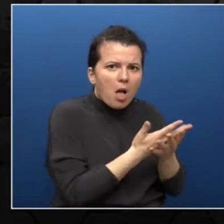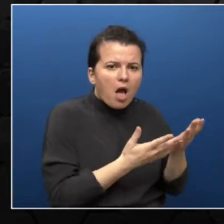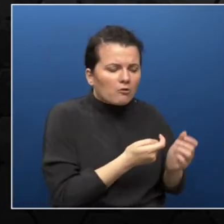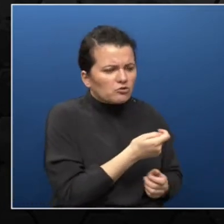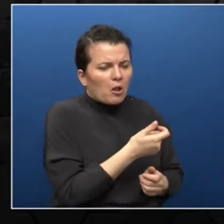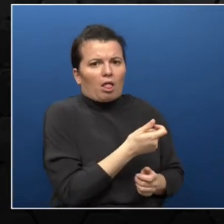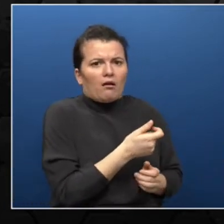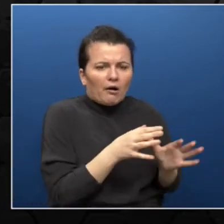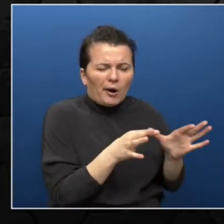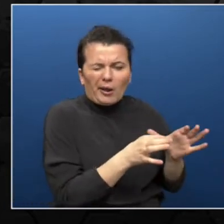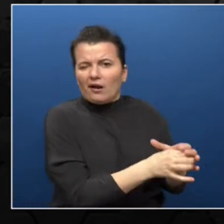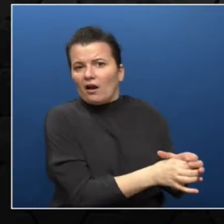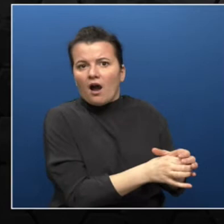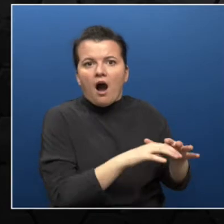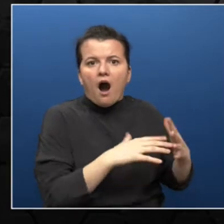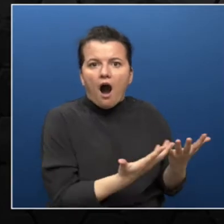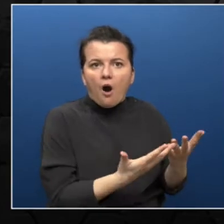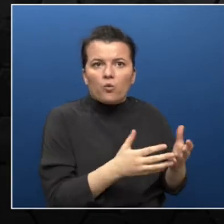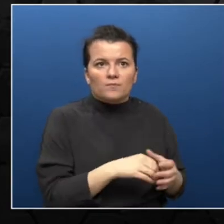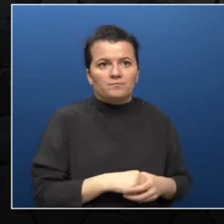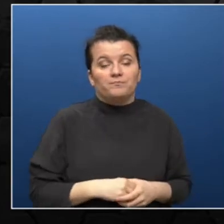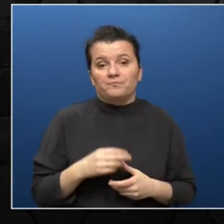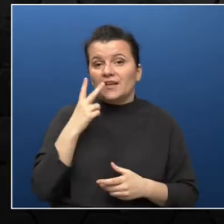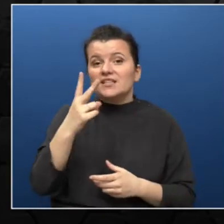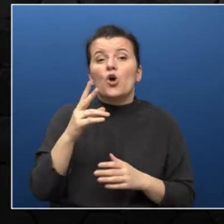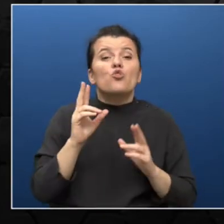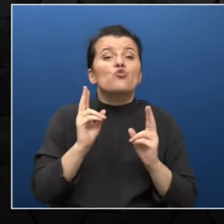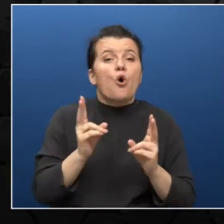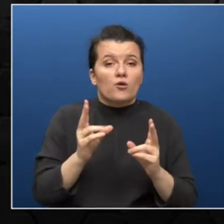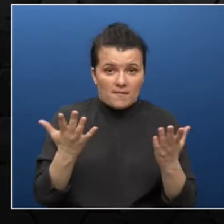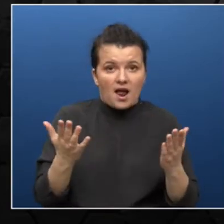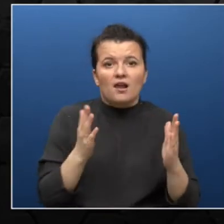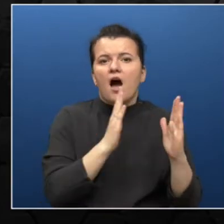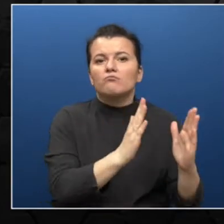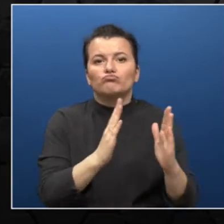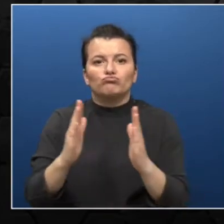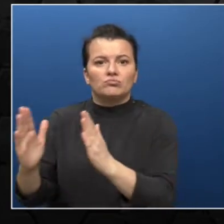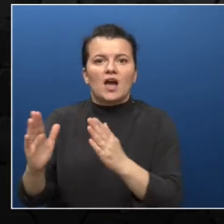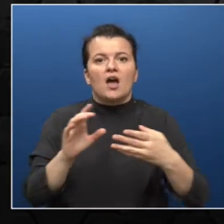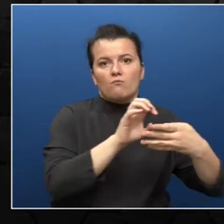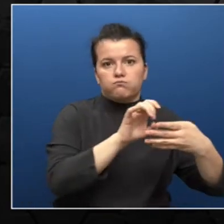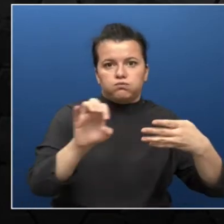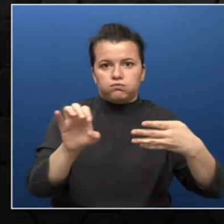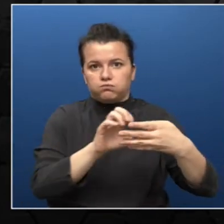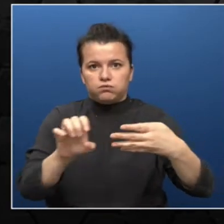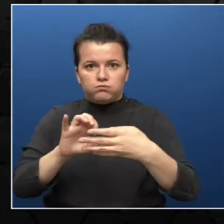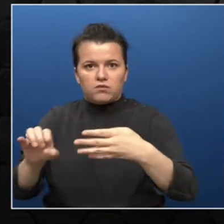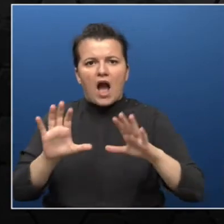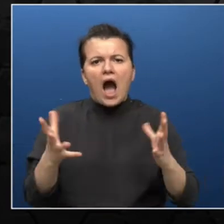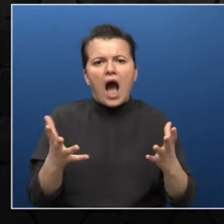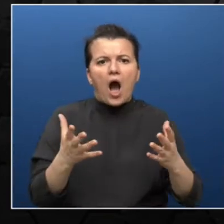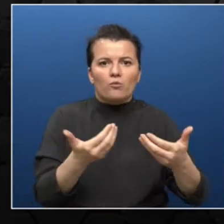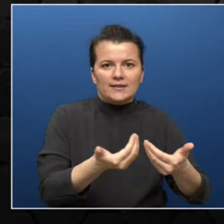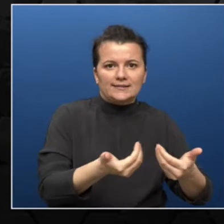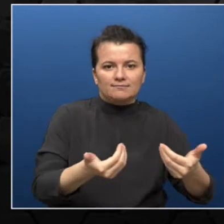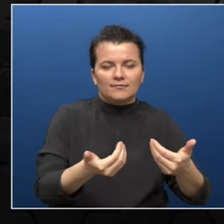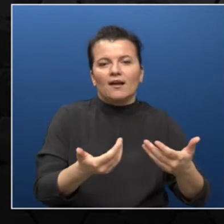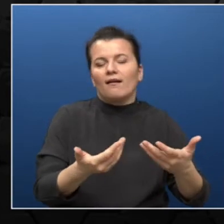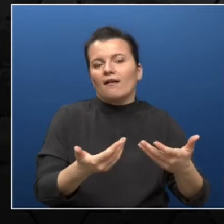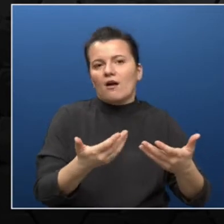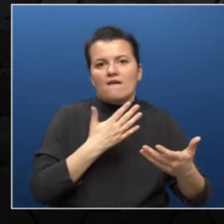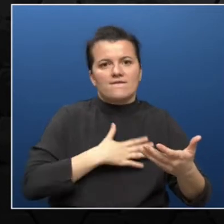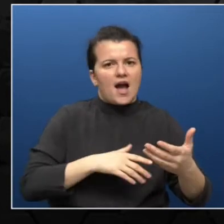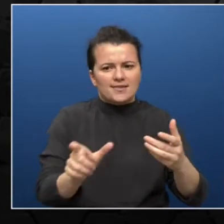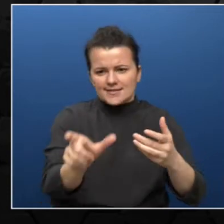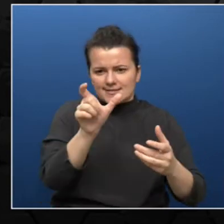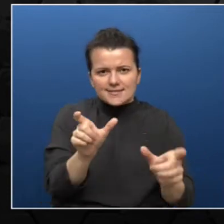analysis. This is how we do it with code and how we generally do sentiment analysis when you want to do it from scratch. So